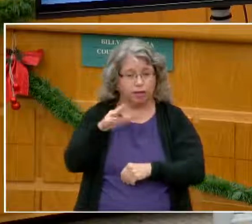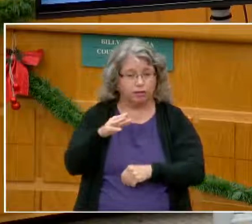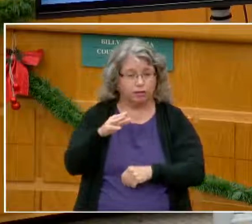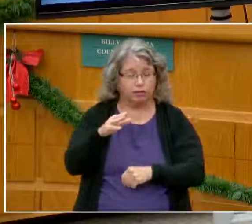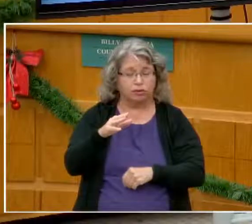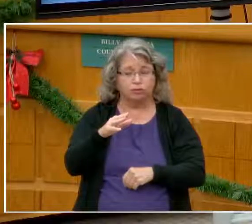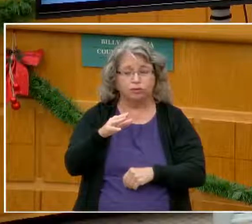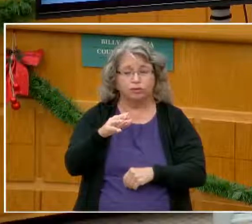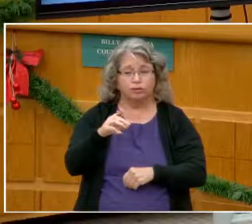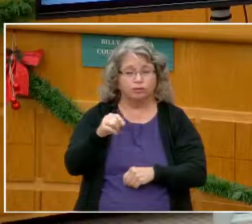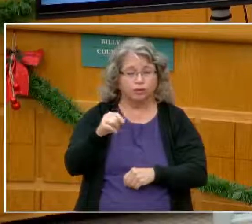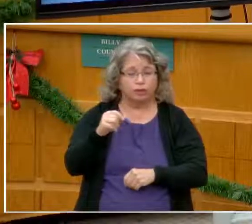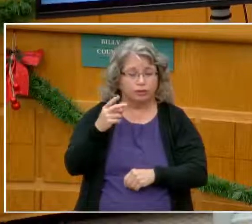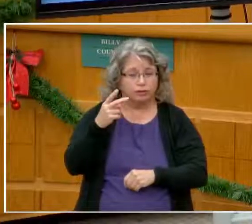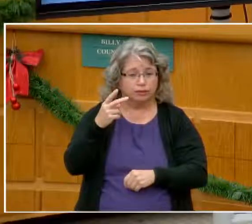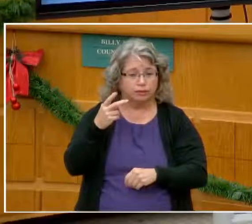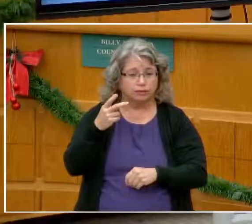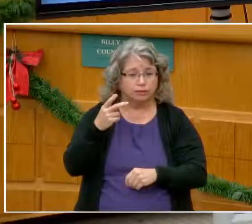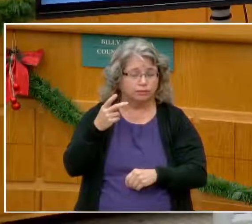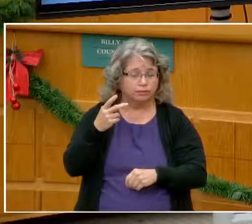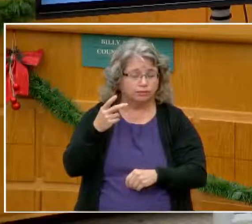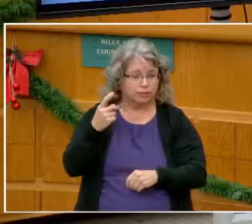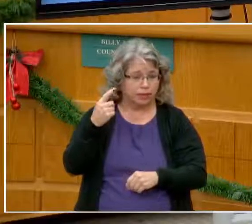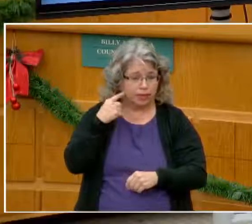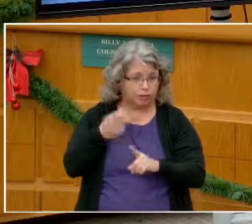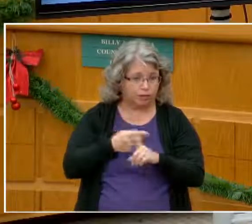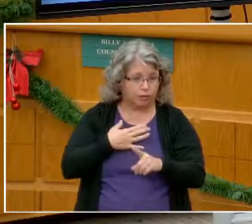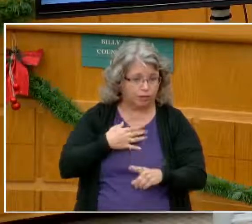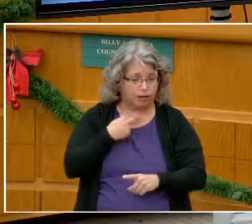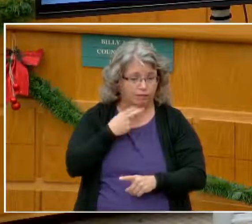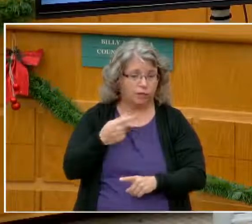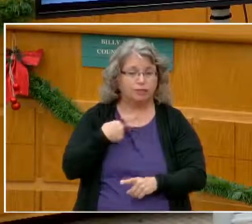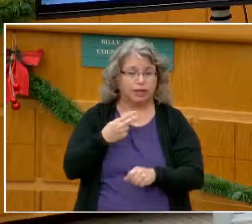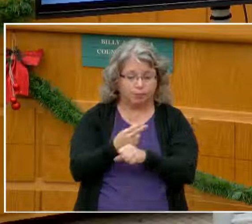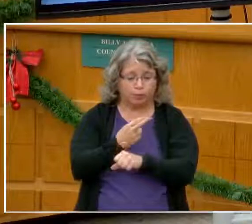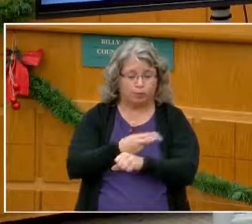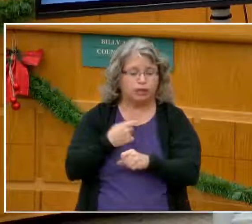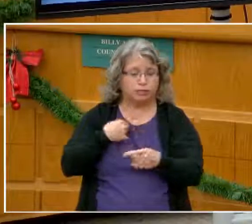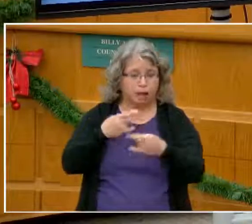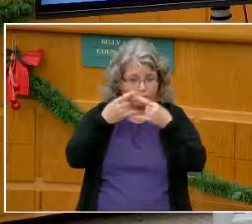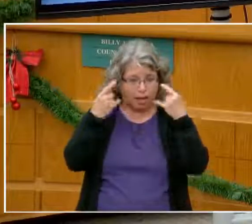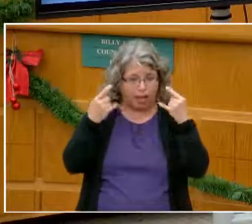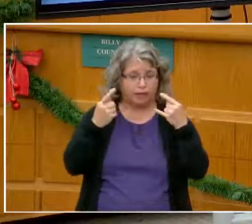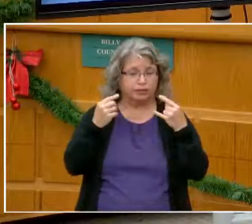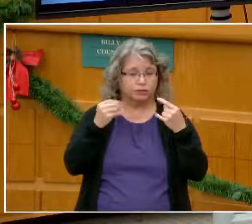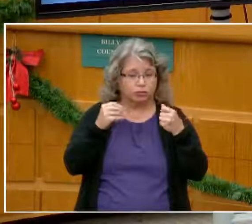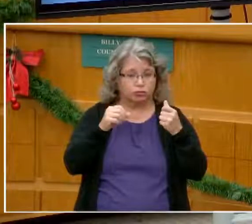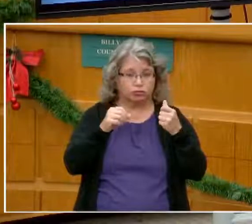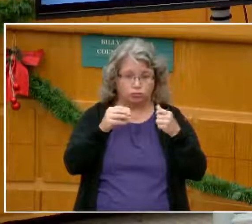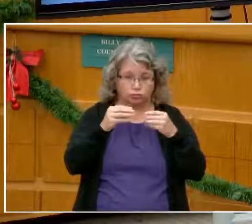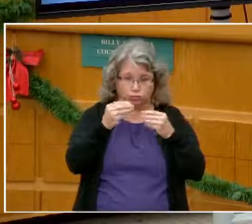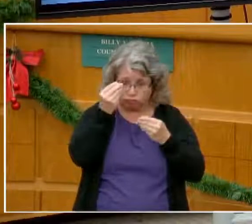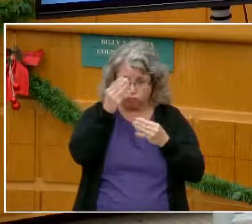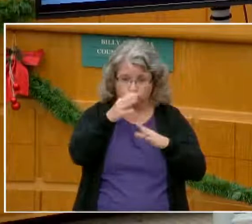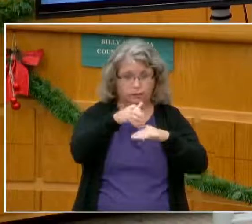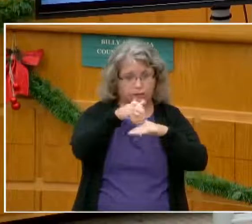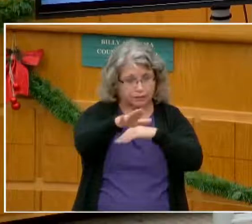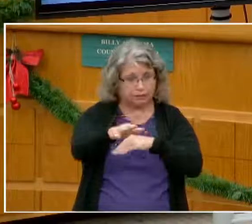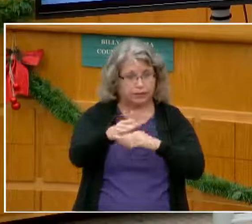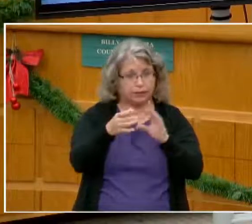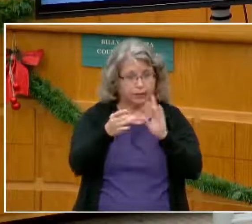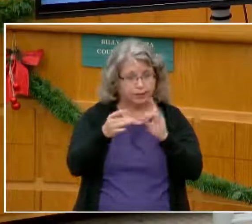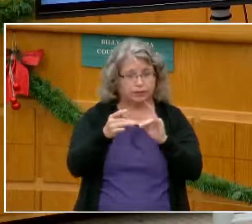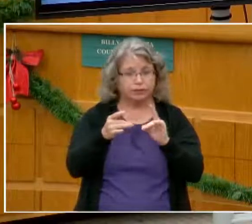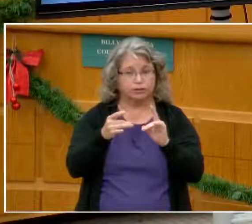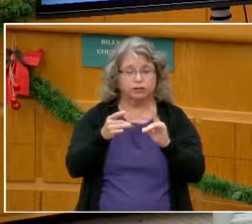me, but I'm wearing my mask to send a message. Previous addresses, I've taken my mask off because nobody's around me, but I